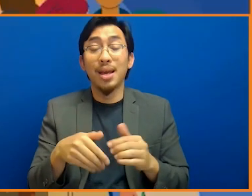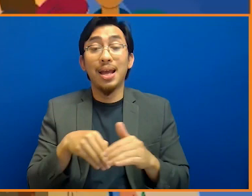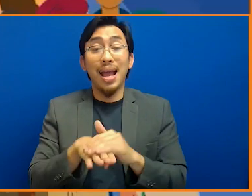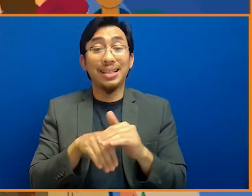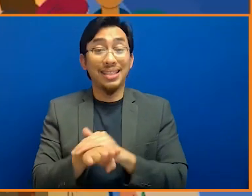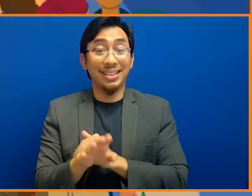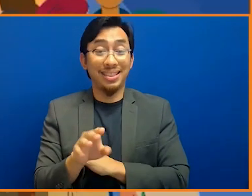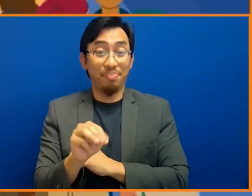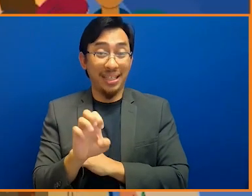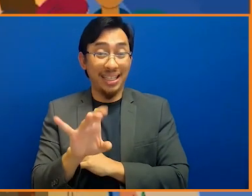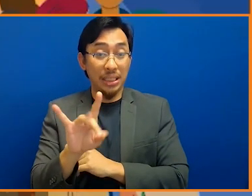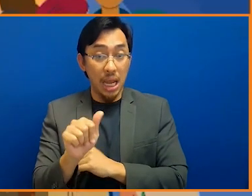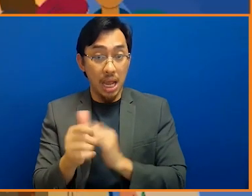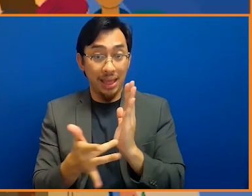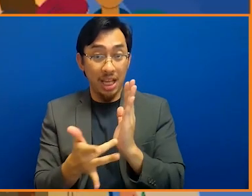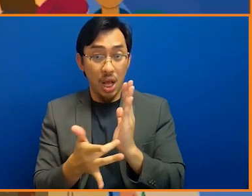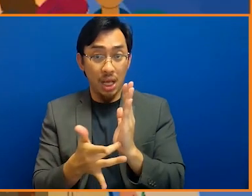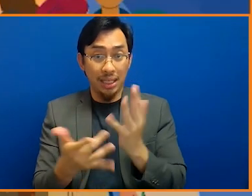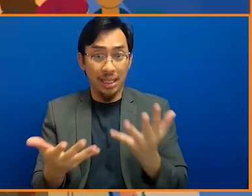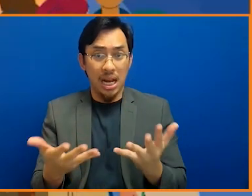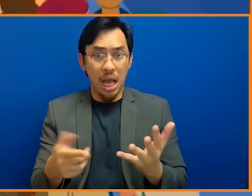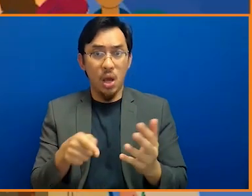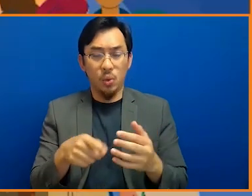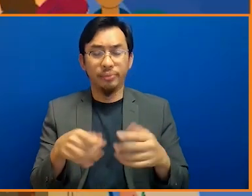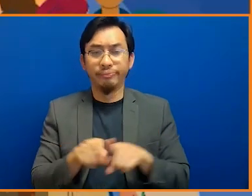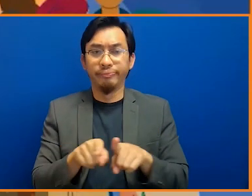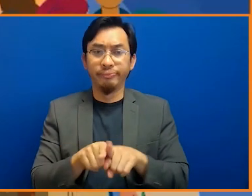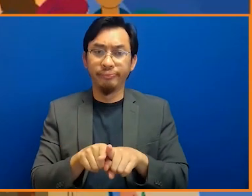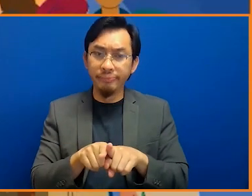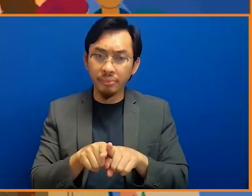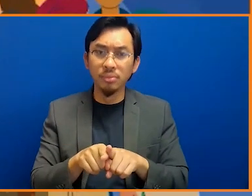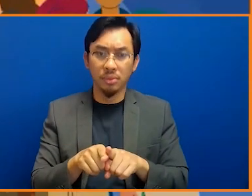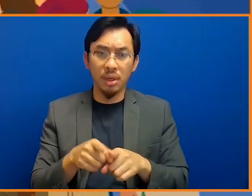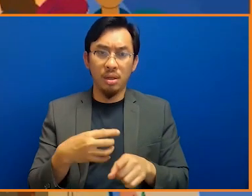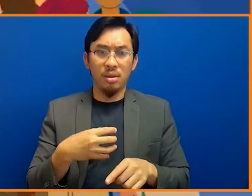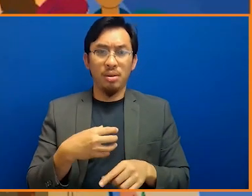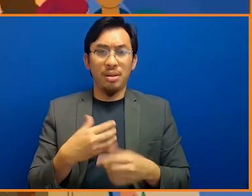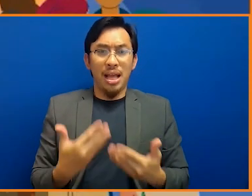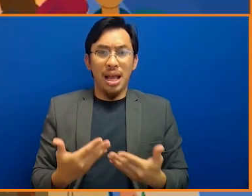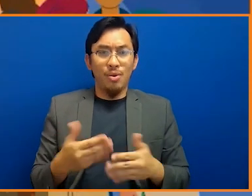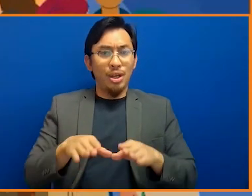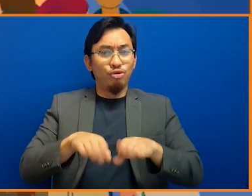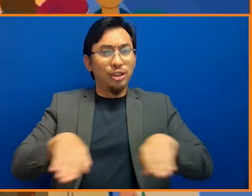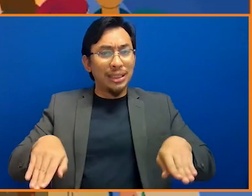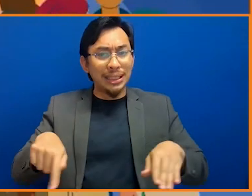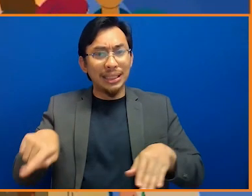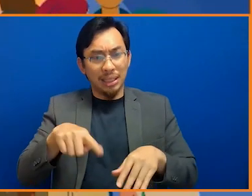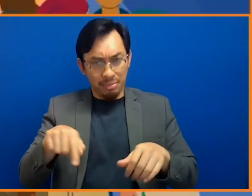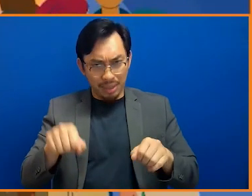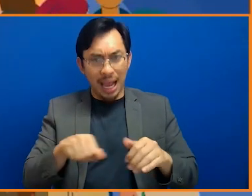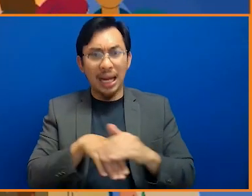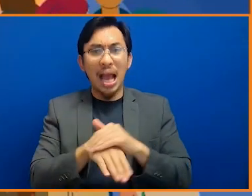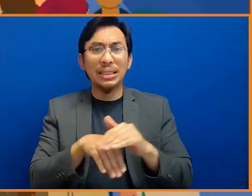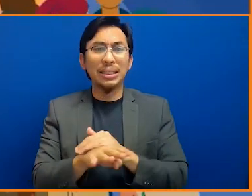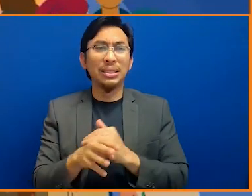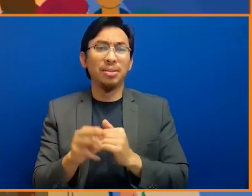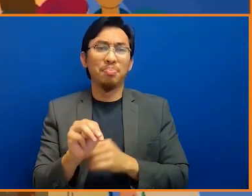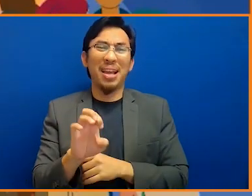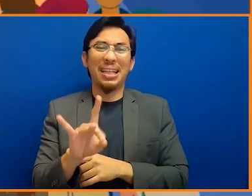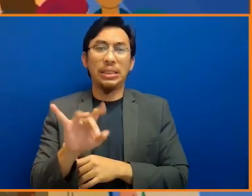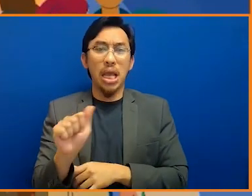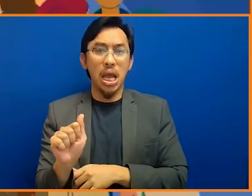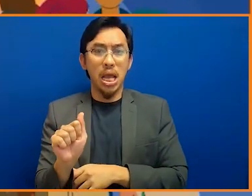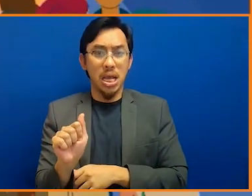to access media, we actually need to lower the taking technology for granted mentality, because maybe kids nowadays can actually access